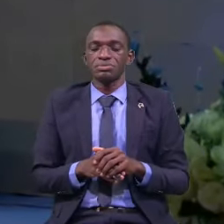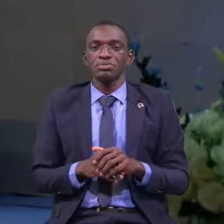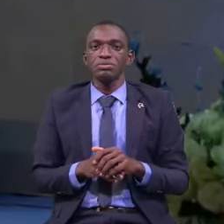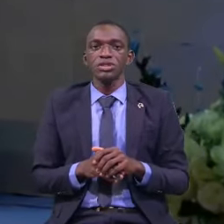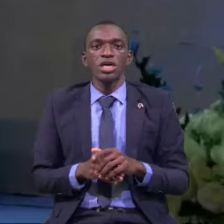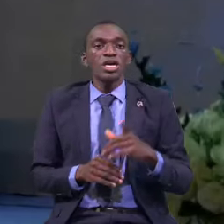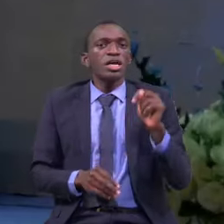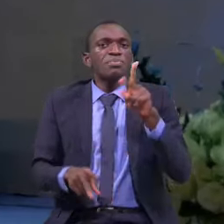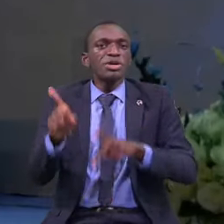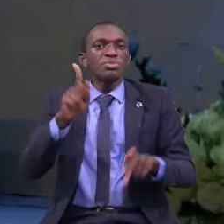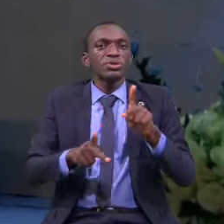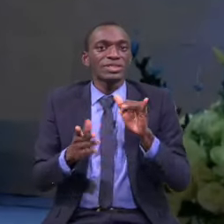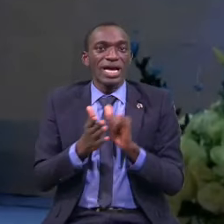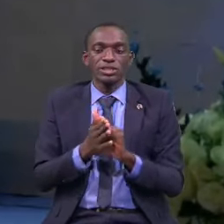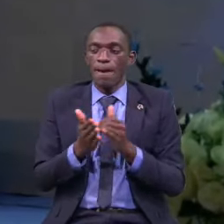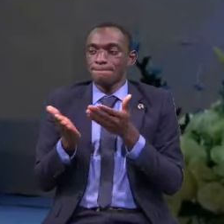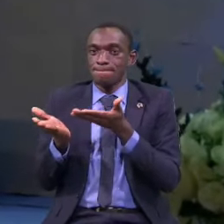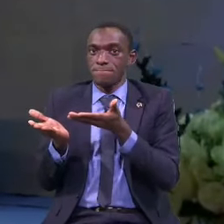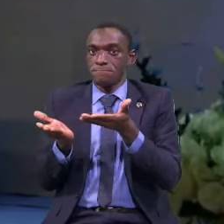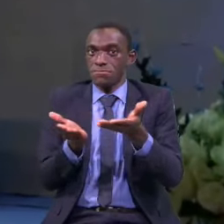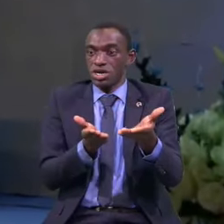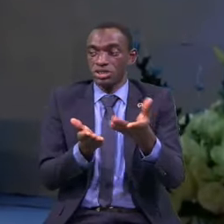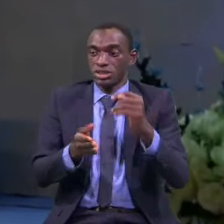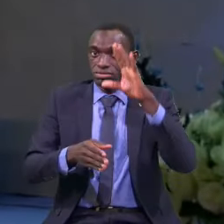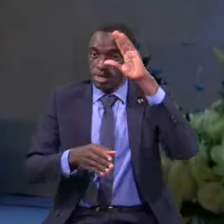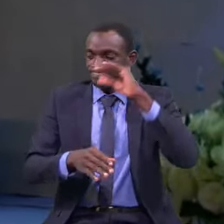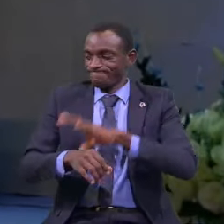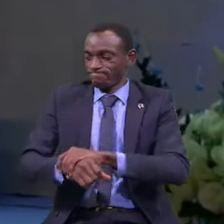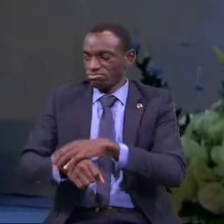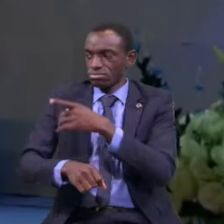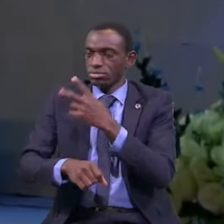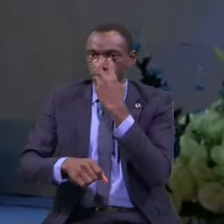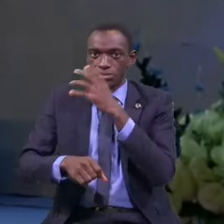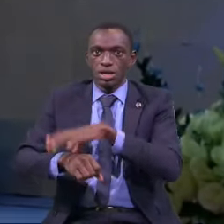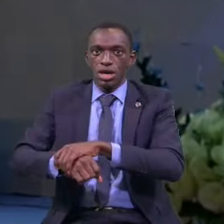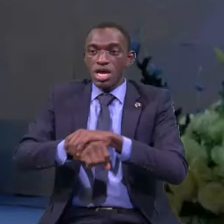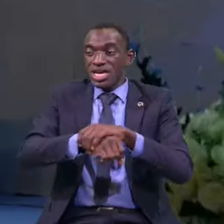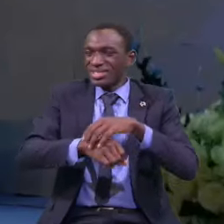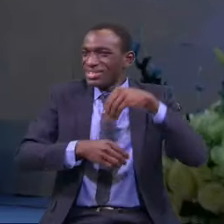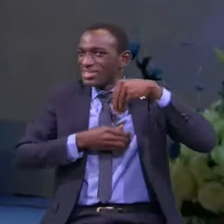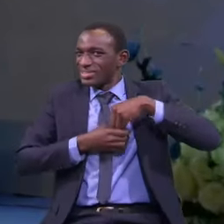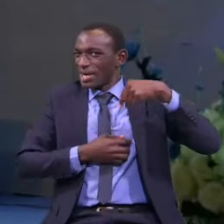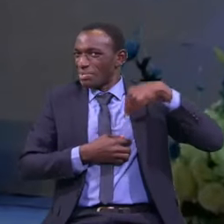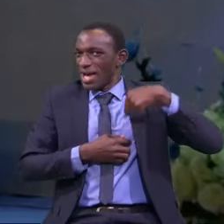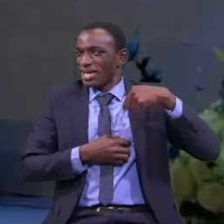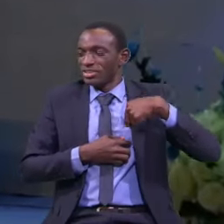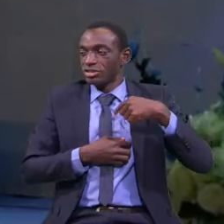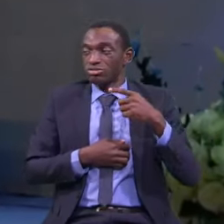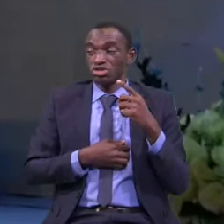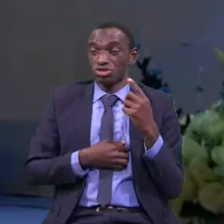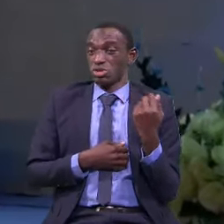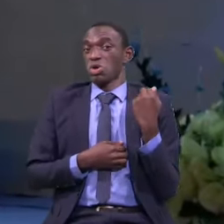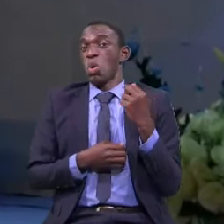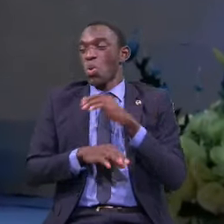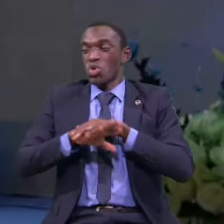The people that brought the man to Christ, but in their heart they didn't want him to see as